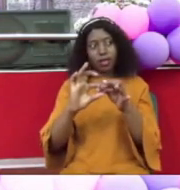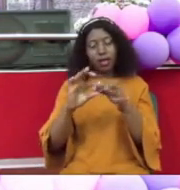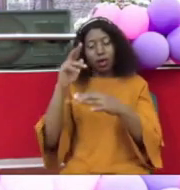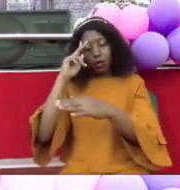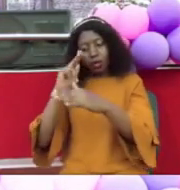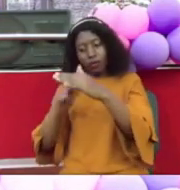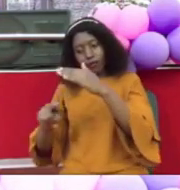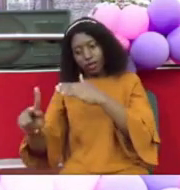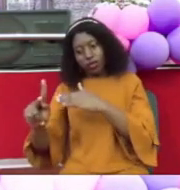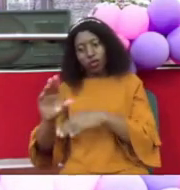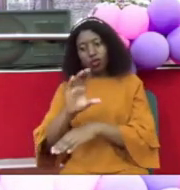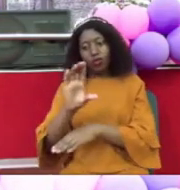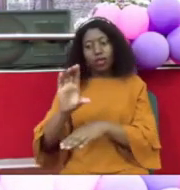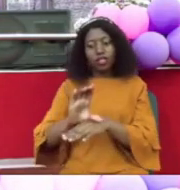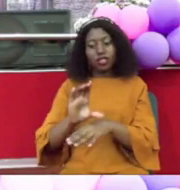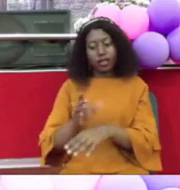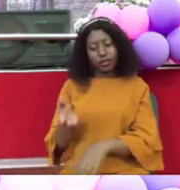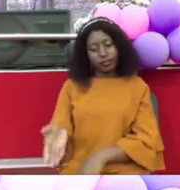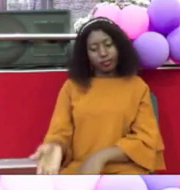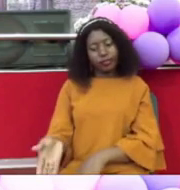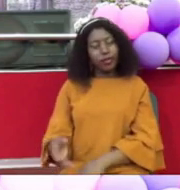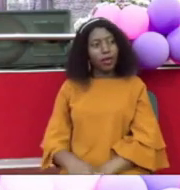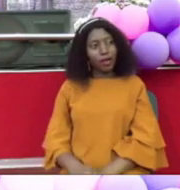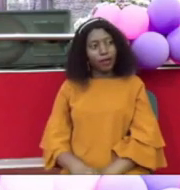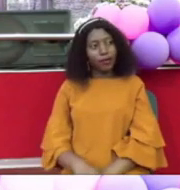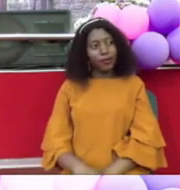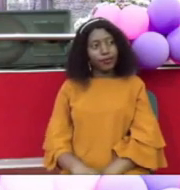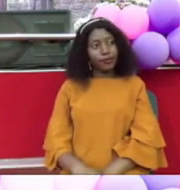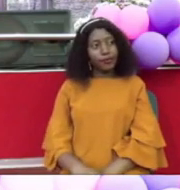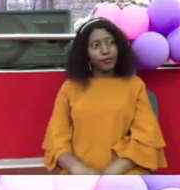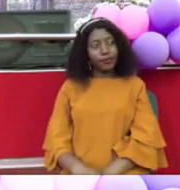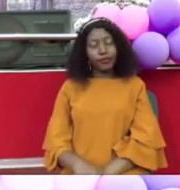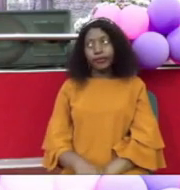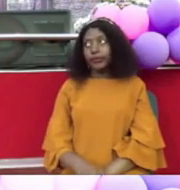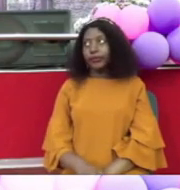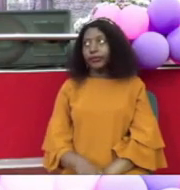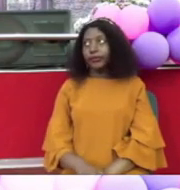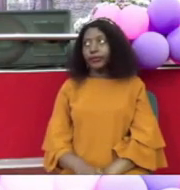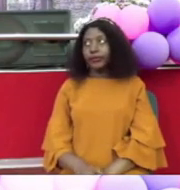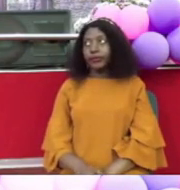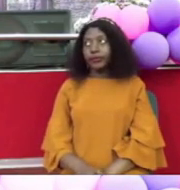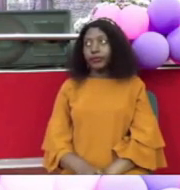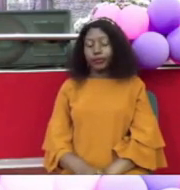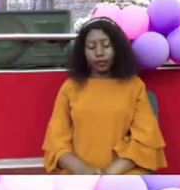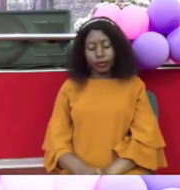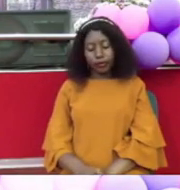this church. Kwa hivyo, aha, makusudi yako inaunganishwa na makusudi na malengo ya kanisa hili.